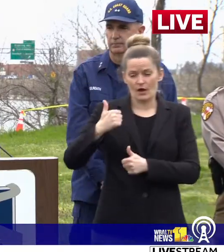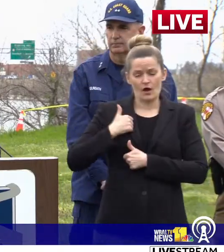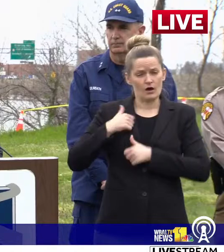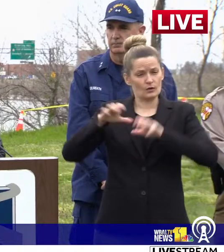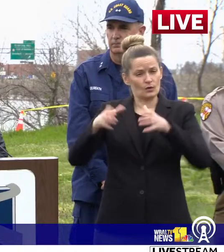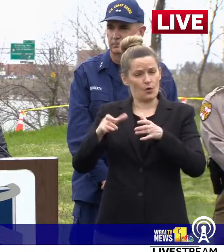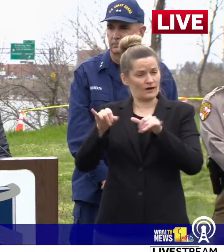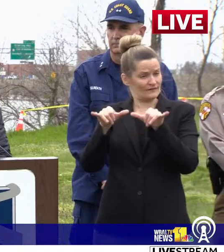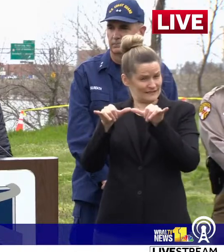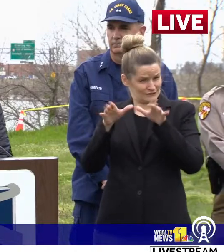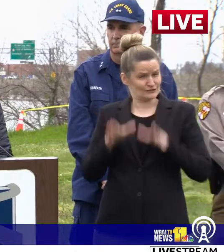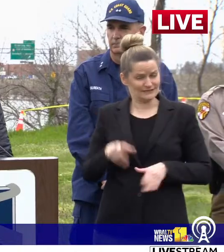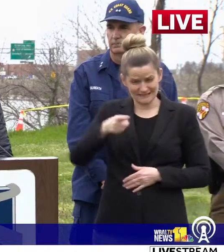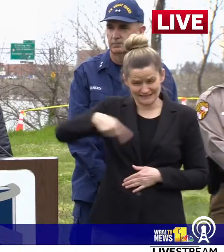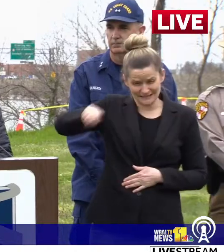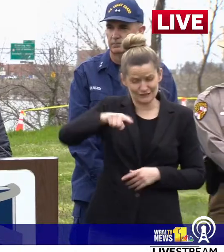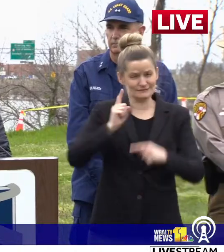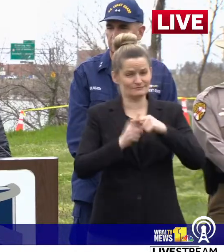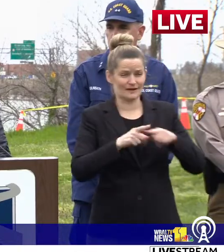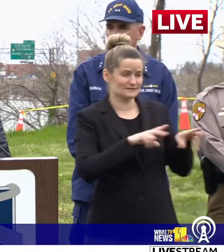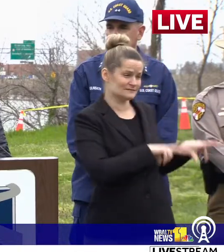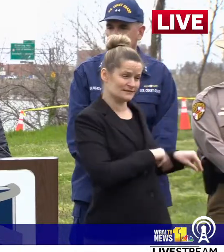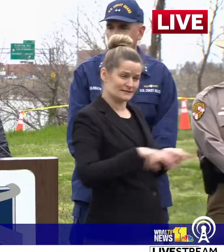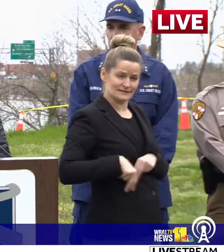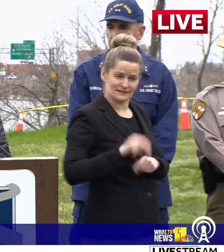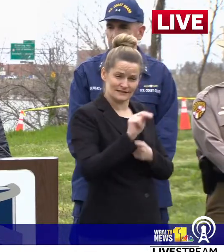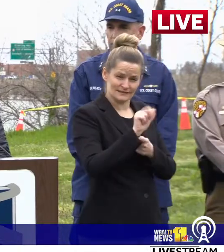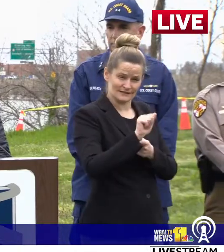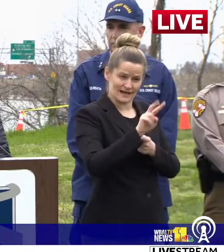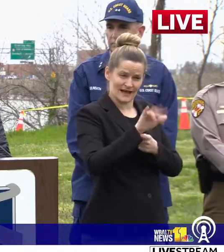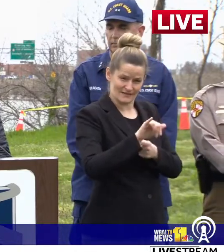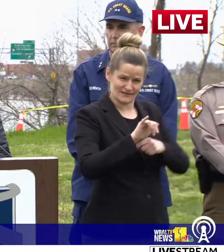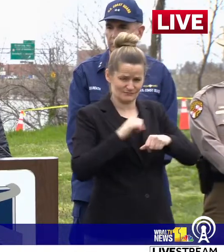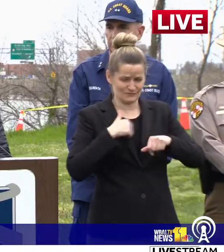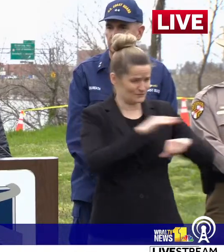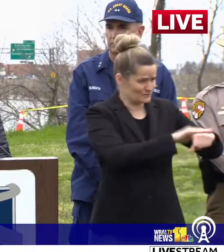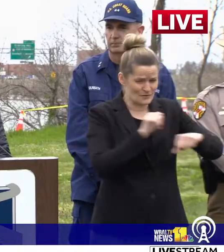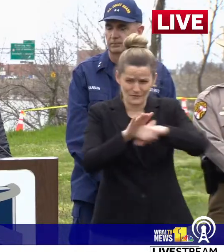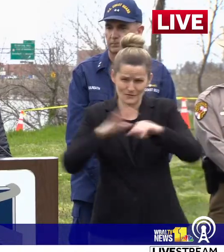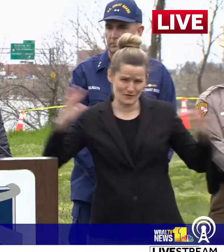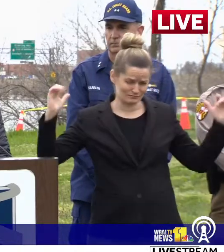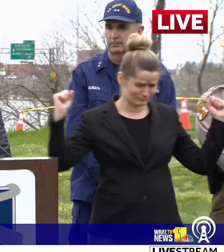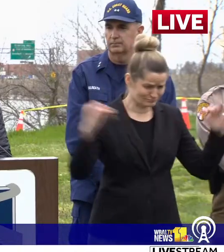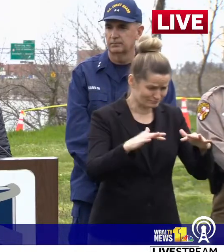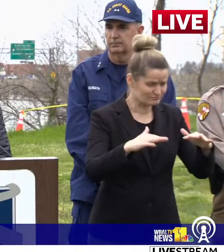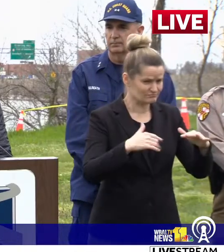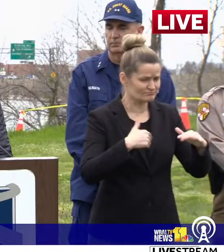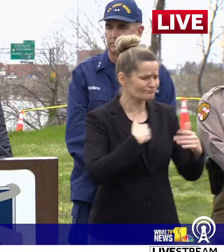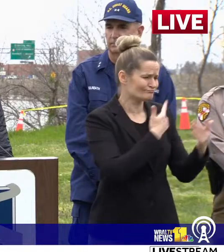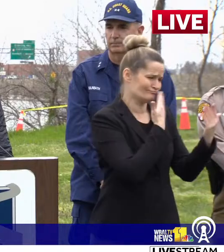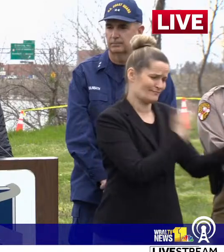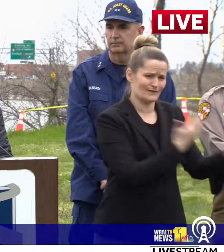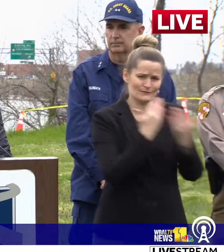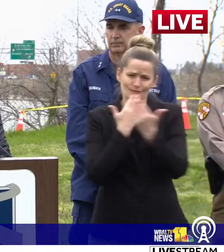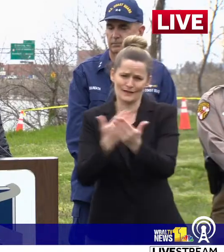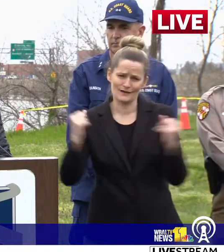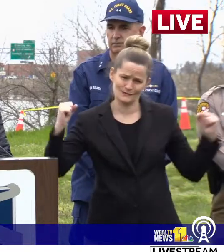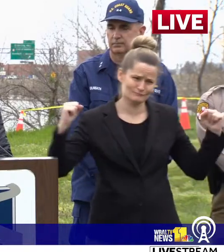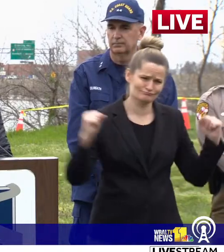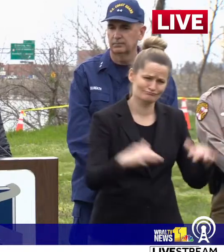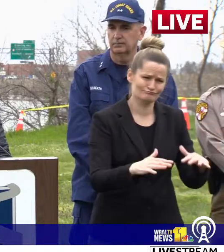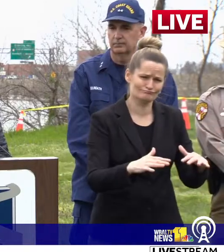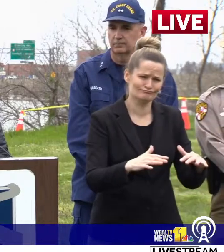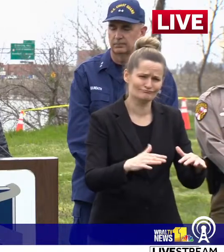being deployed to do this job, I want to thank you. And again, thank you to the Biden-Harris administration, because the federal government will cover the